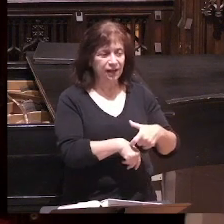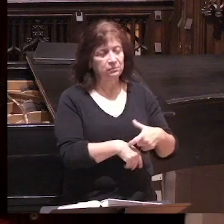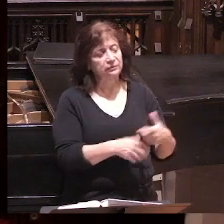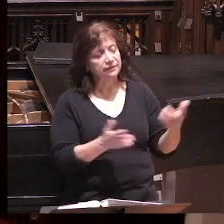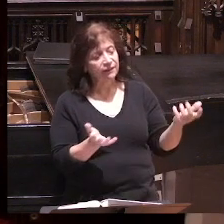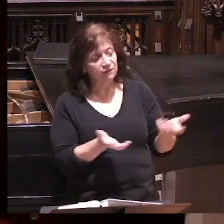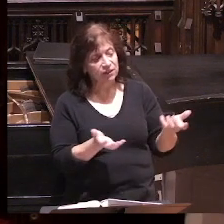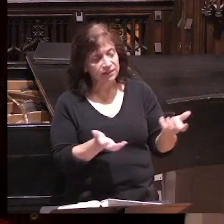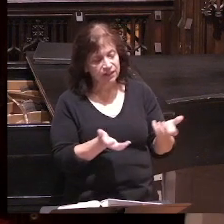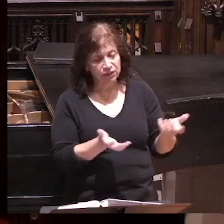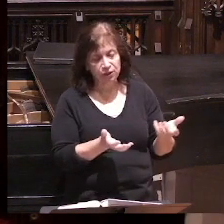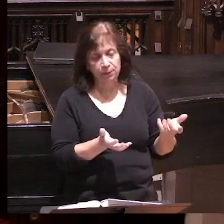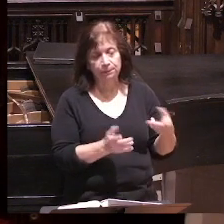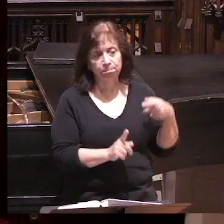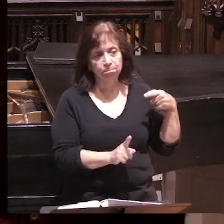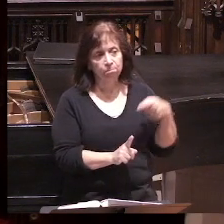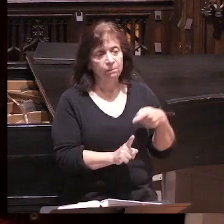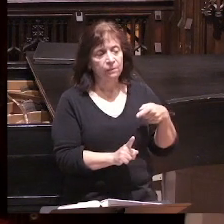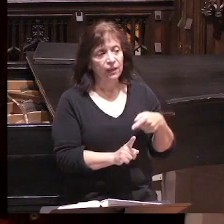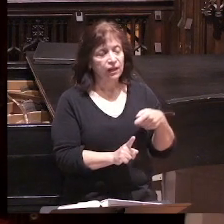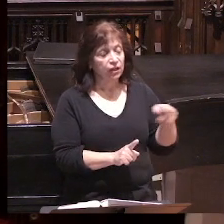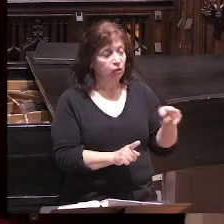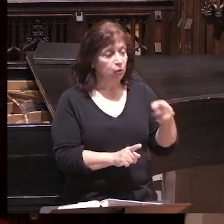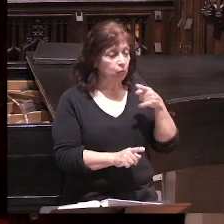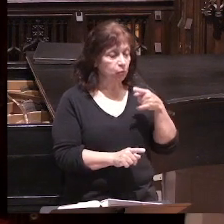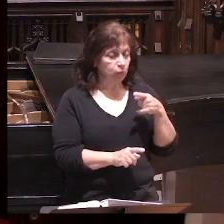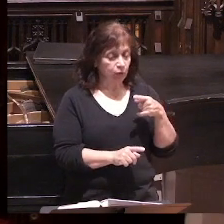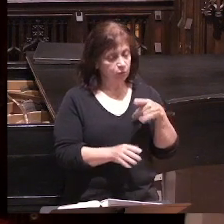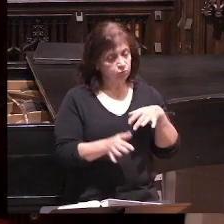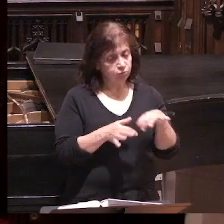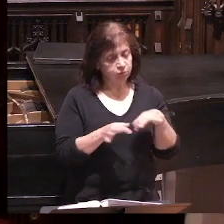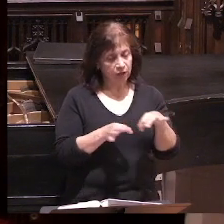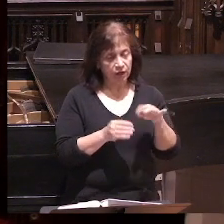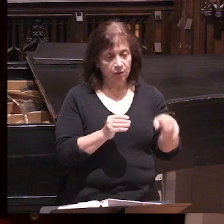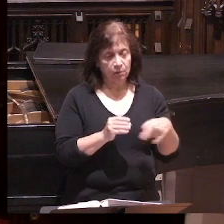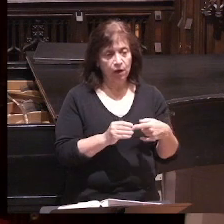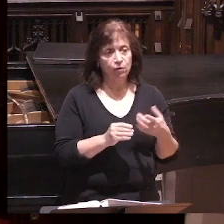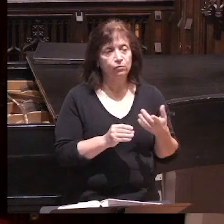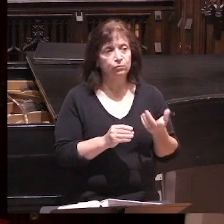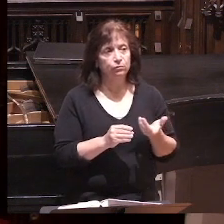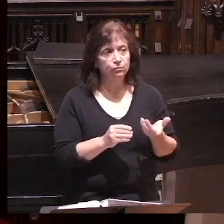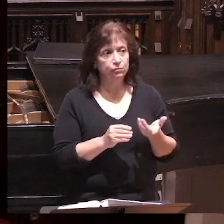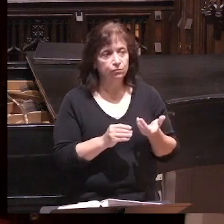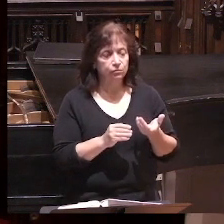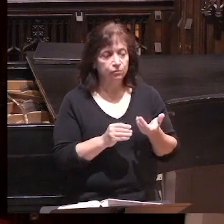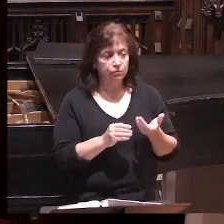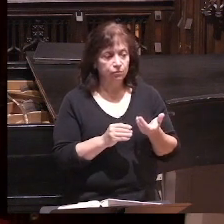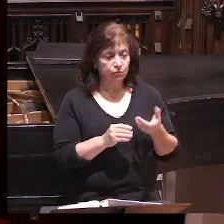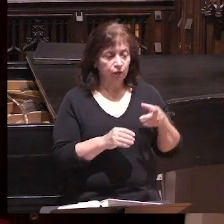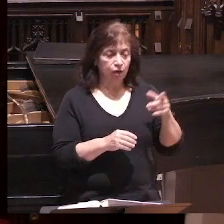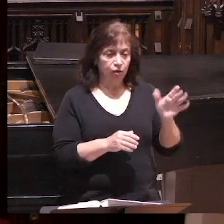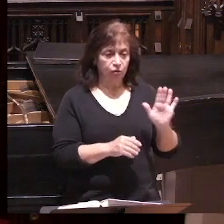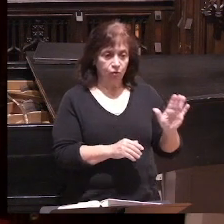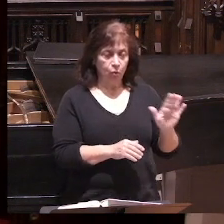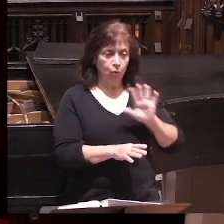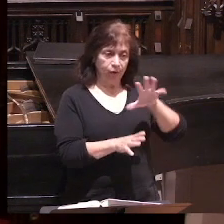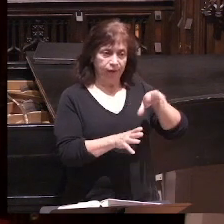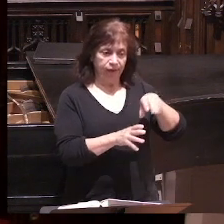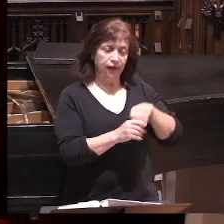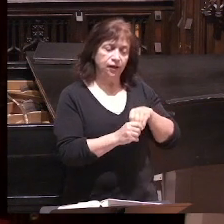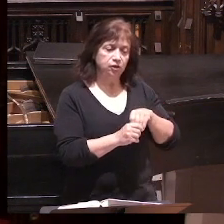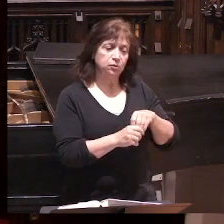a conversation, and you were talking a little bit about how sort of your engagement